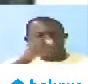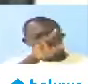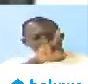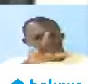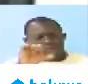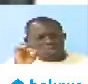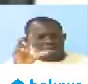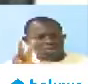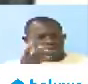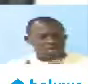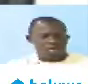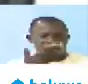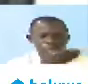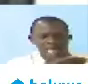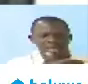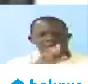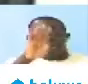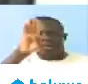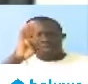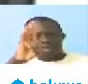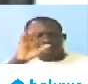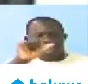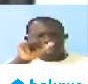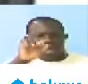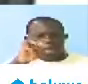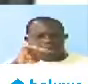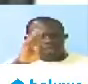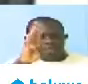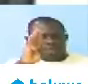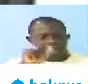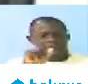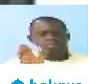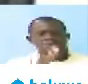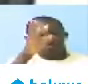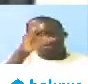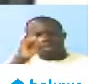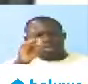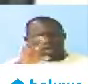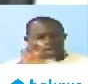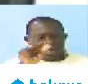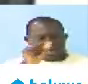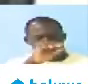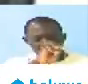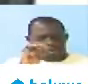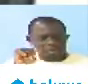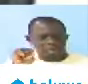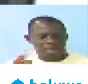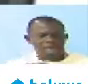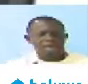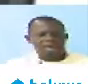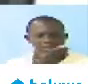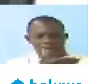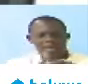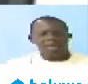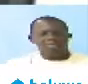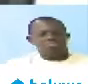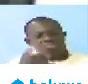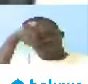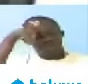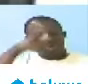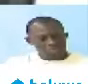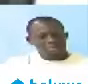Bamba Drame. Bamba Drame. Bani Kafai Wa Drame. It is called Wa Drame. Natulo Inyilal Mare. These are the people